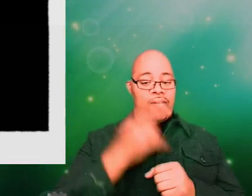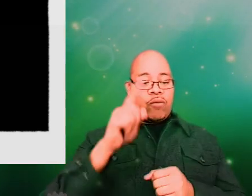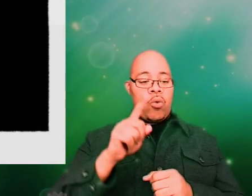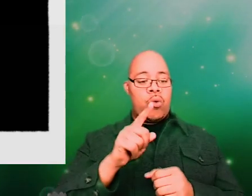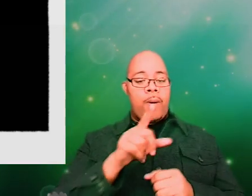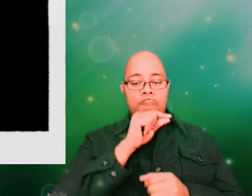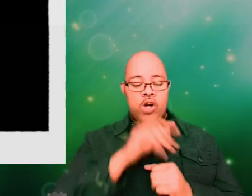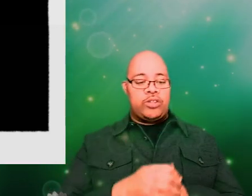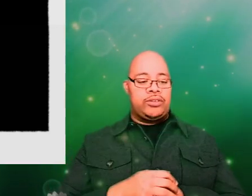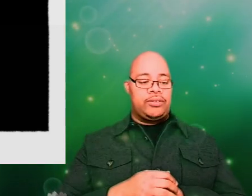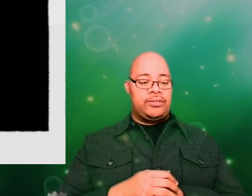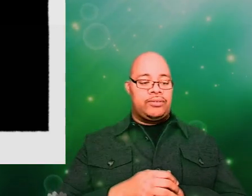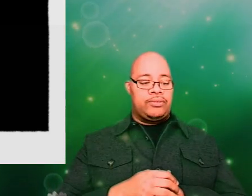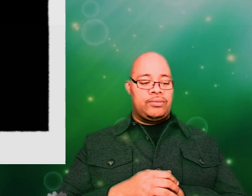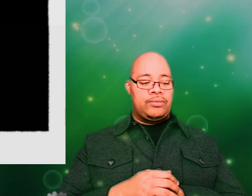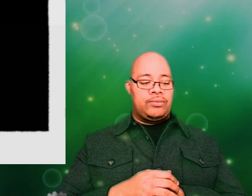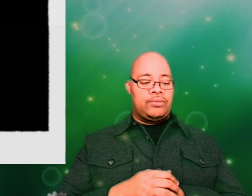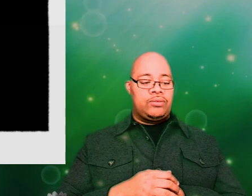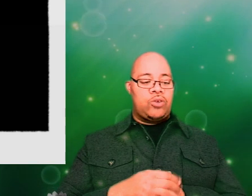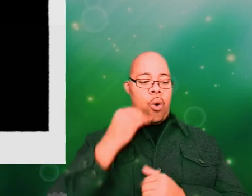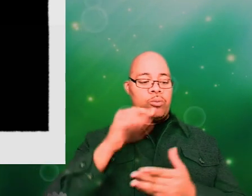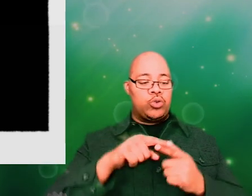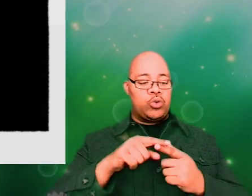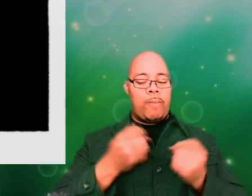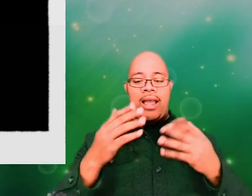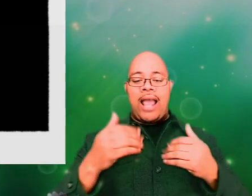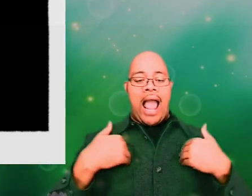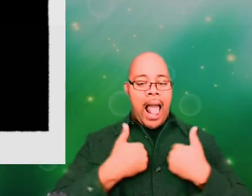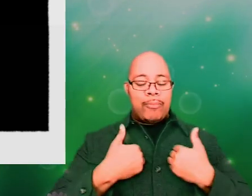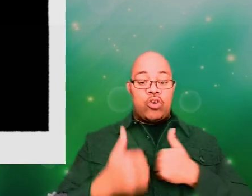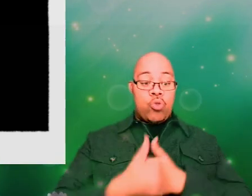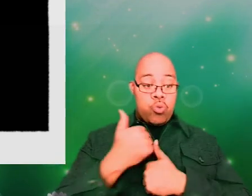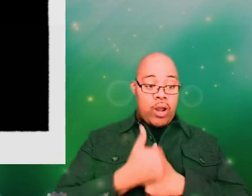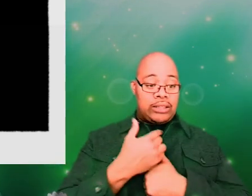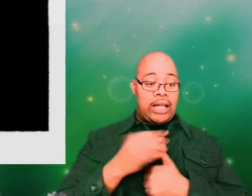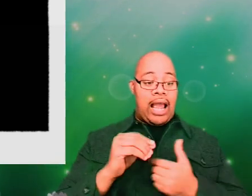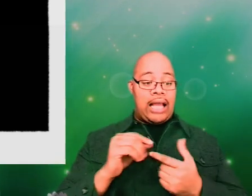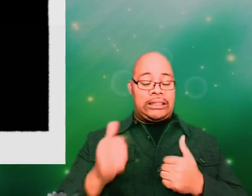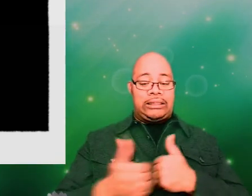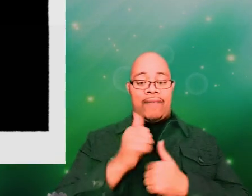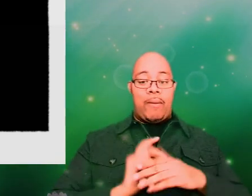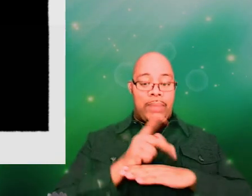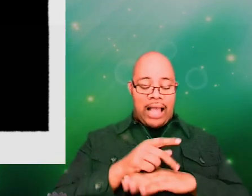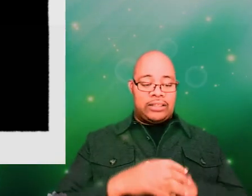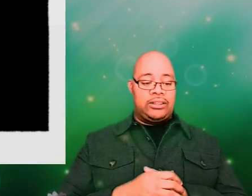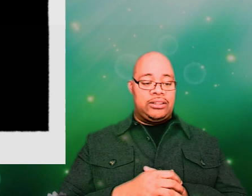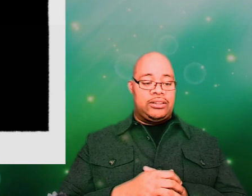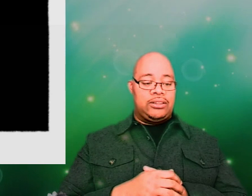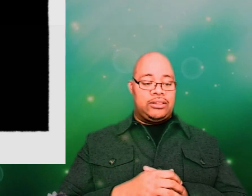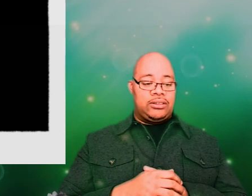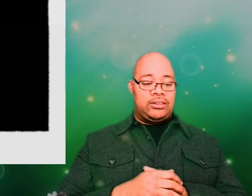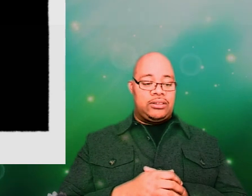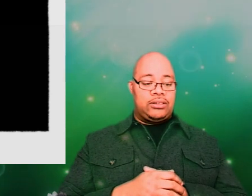migratory birds, being home to a variety of threatened and endangered native flora and fauna,